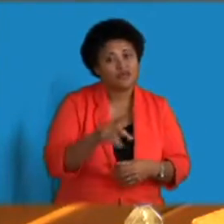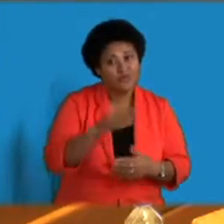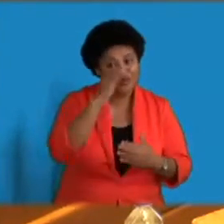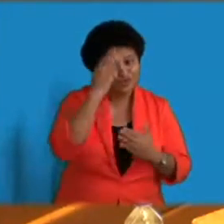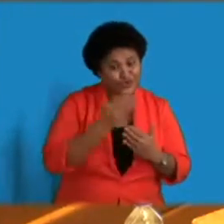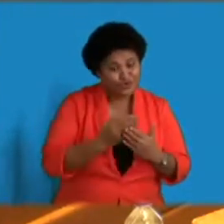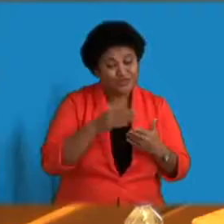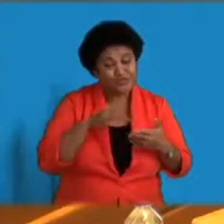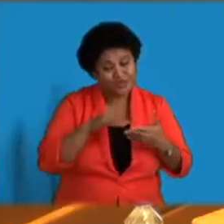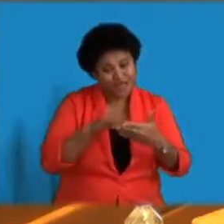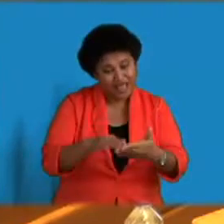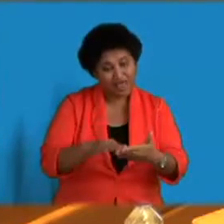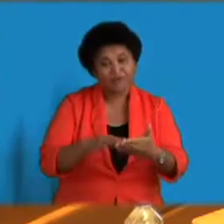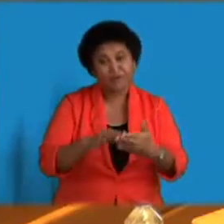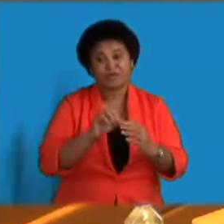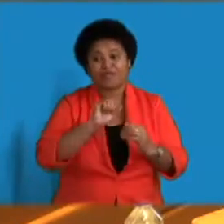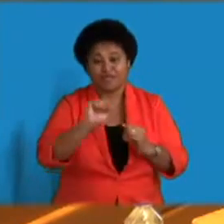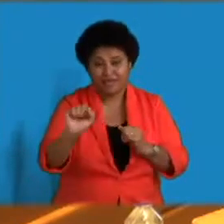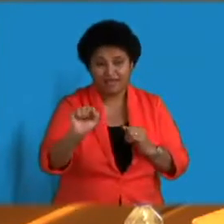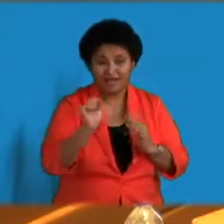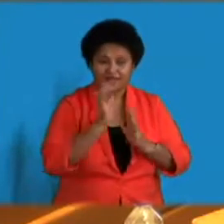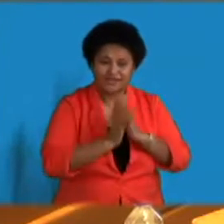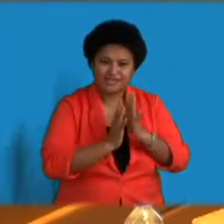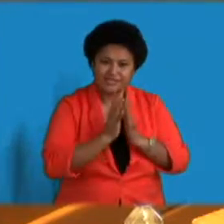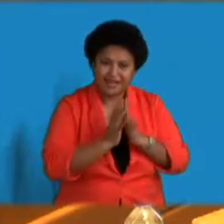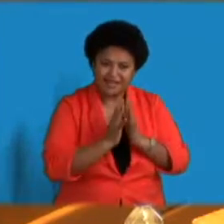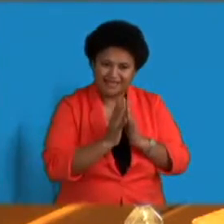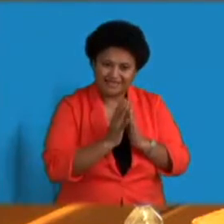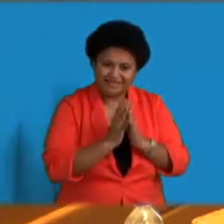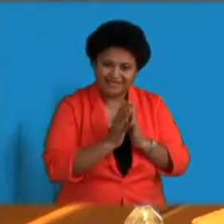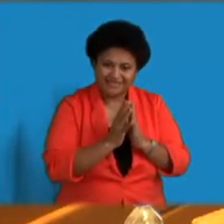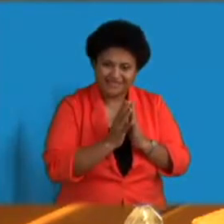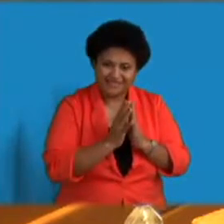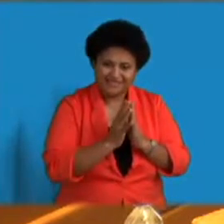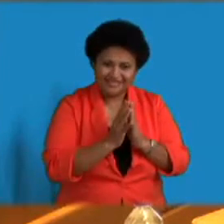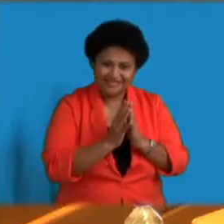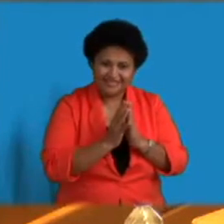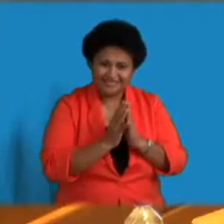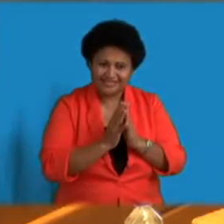students with their spelling in the schools?